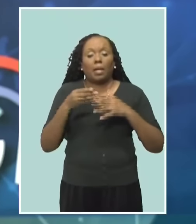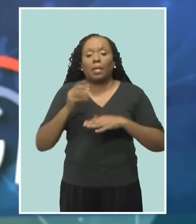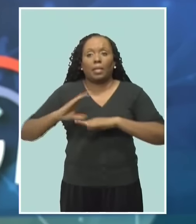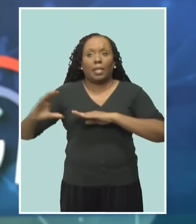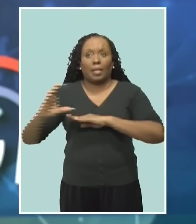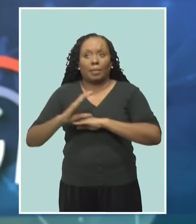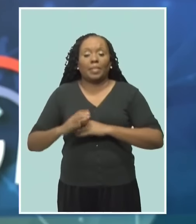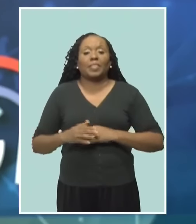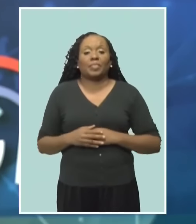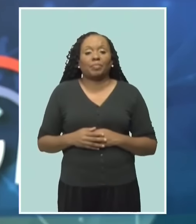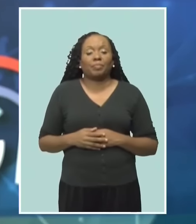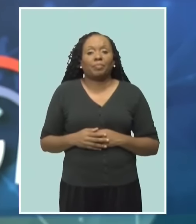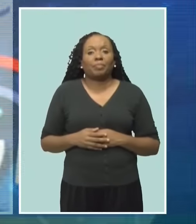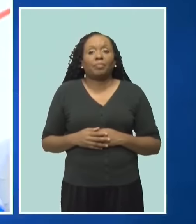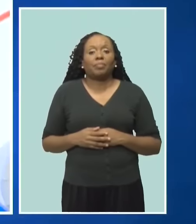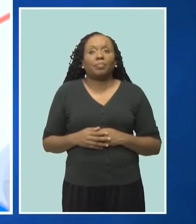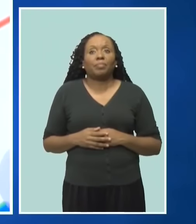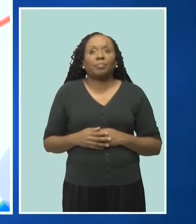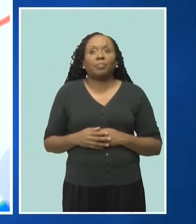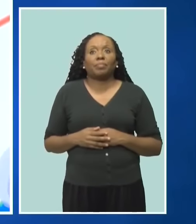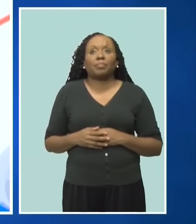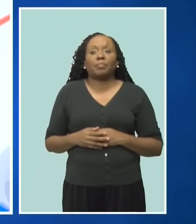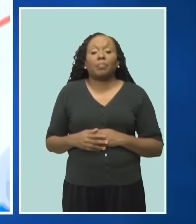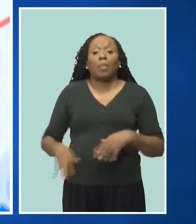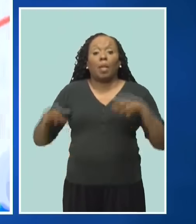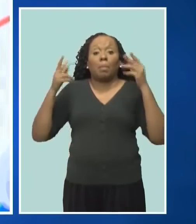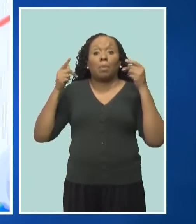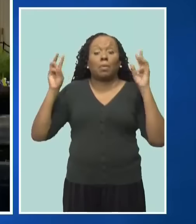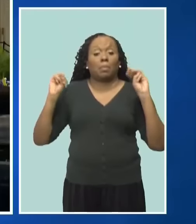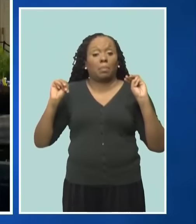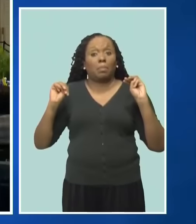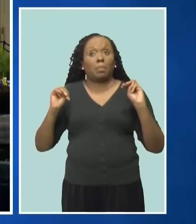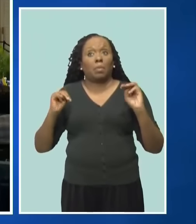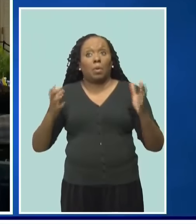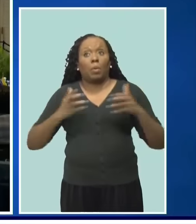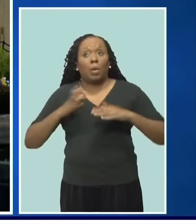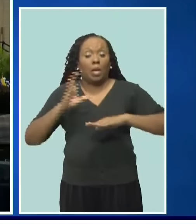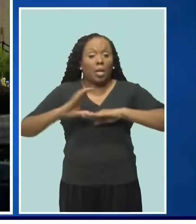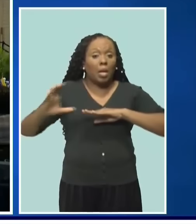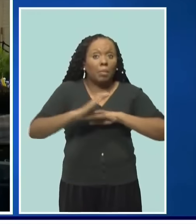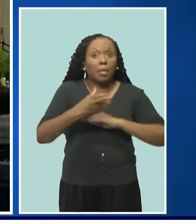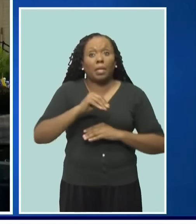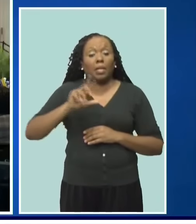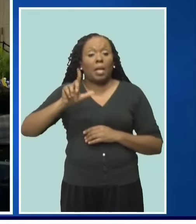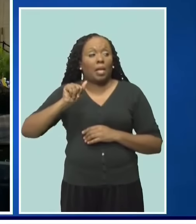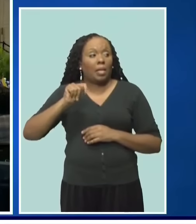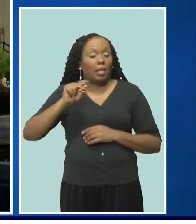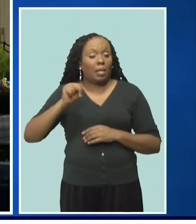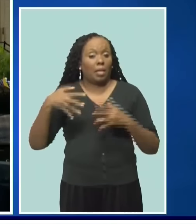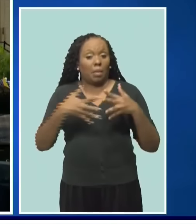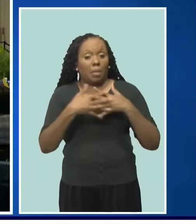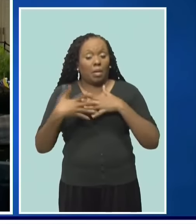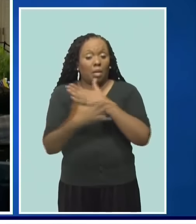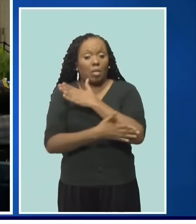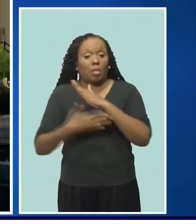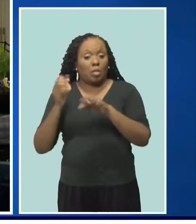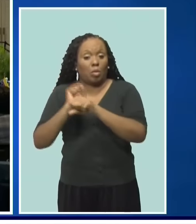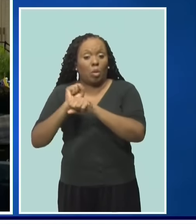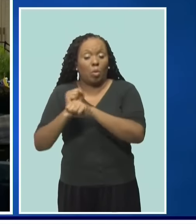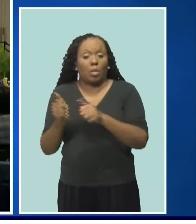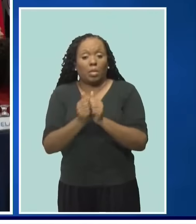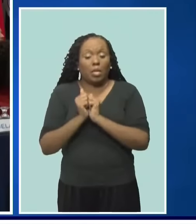report. Prime Minister Mia Amor Motley is calling on Caribbean and Latin American countries to work together to resolve